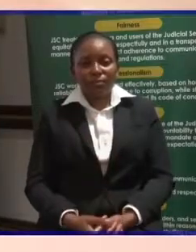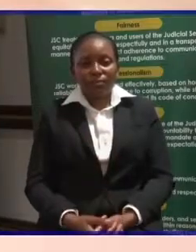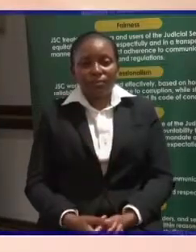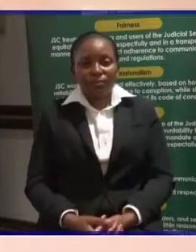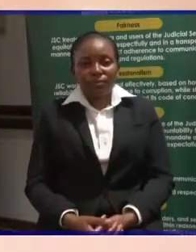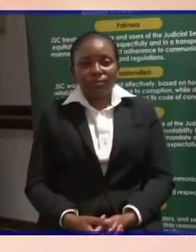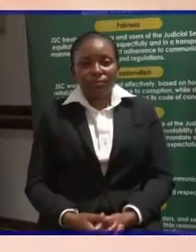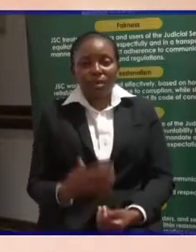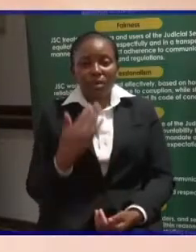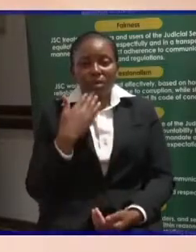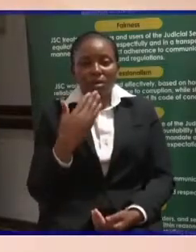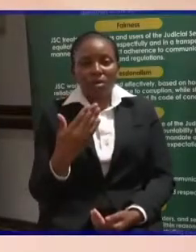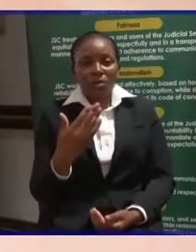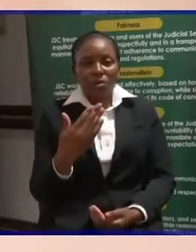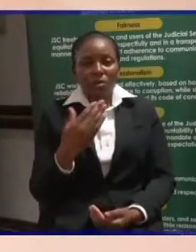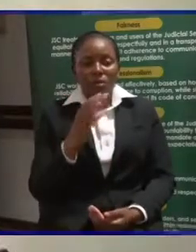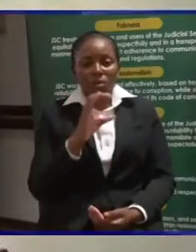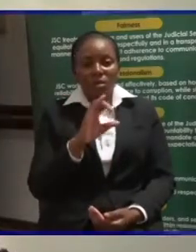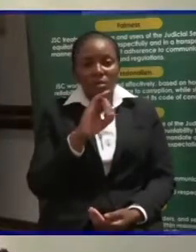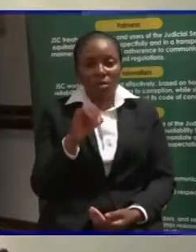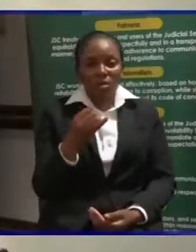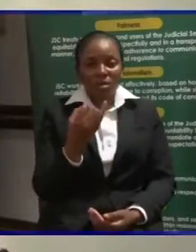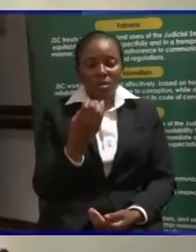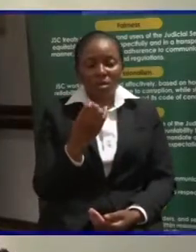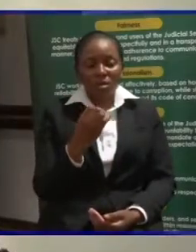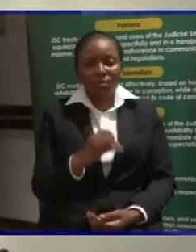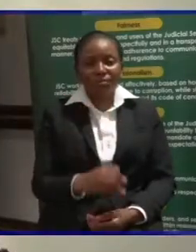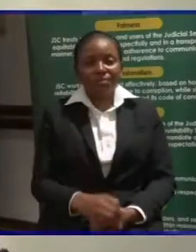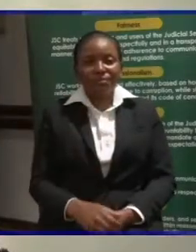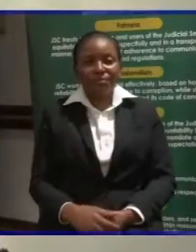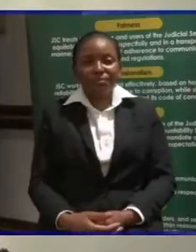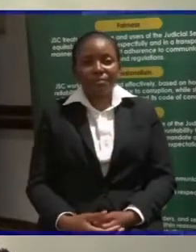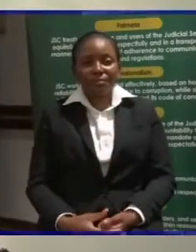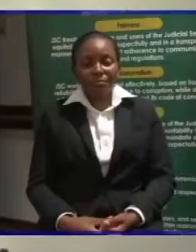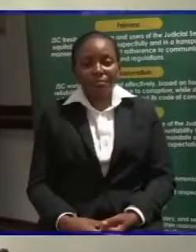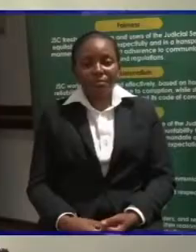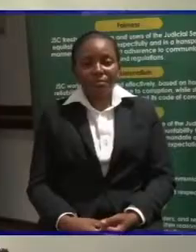Thank you, Mr. Mpewa. Thank you, Honorable CJ.